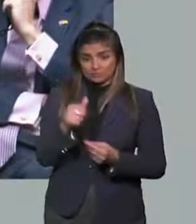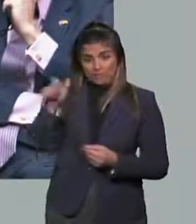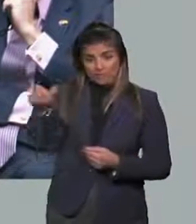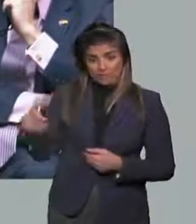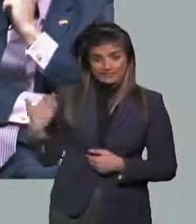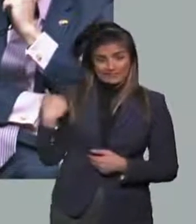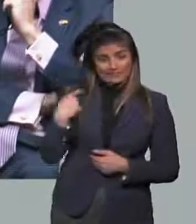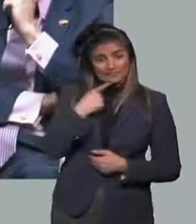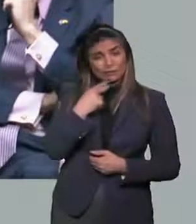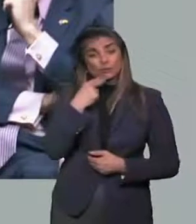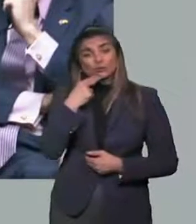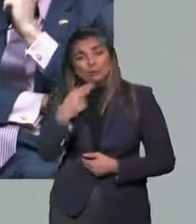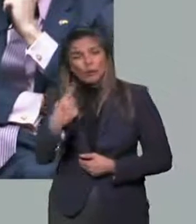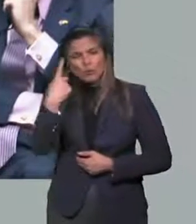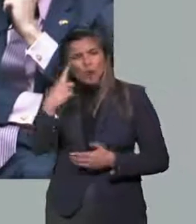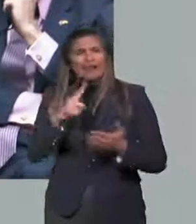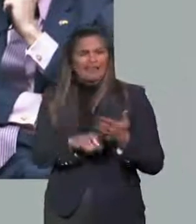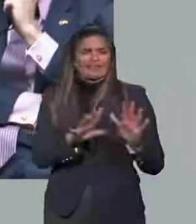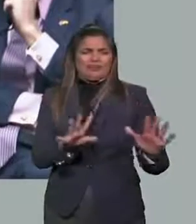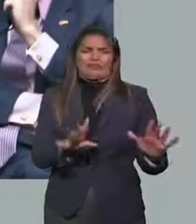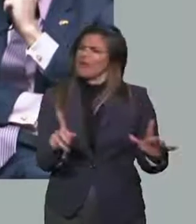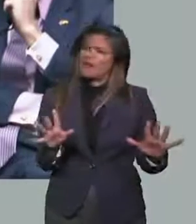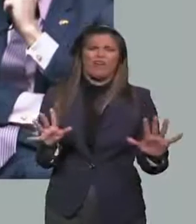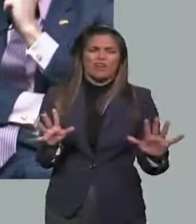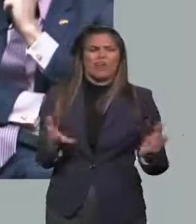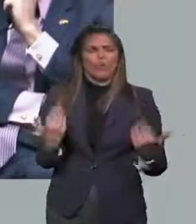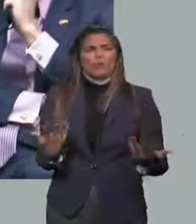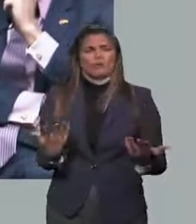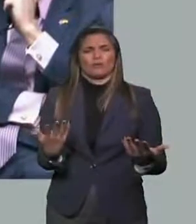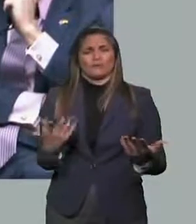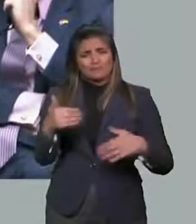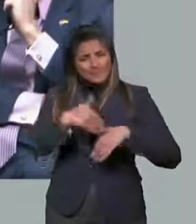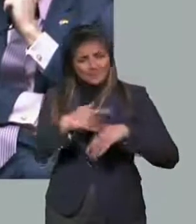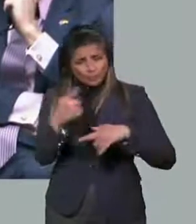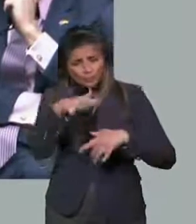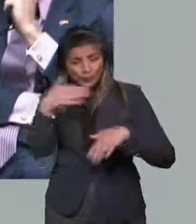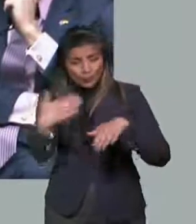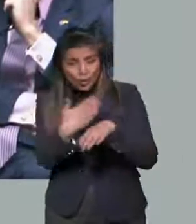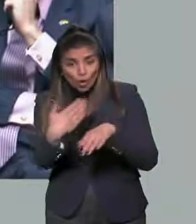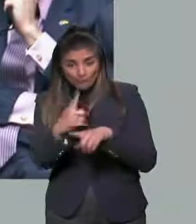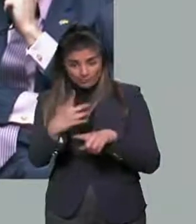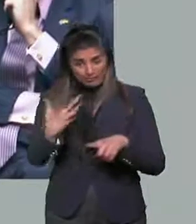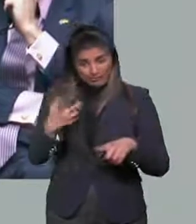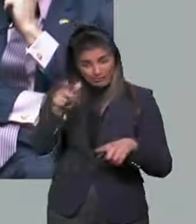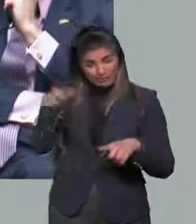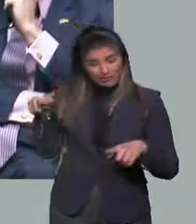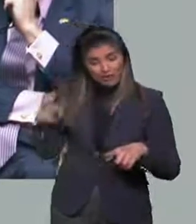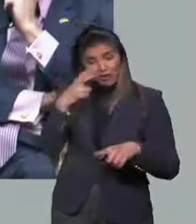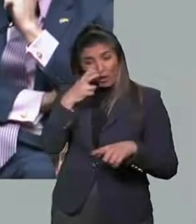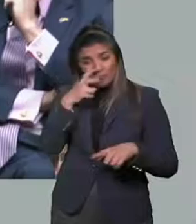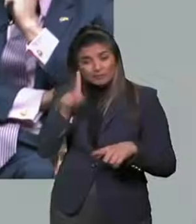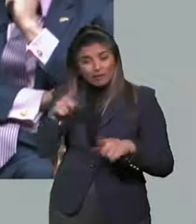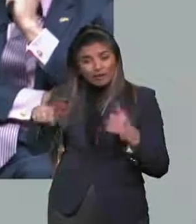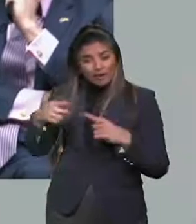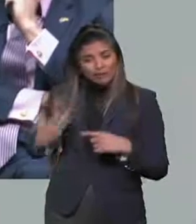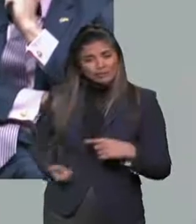quoted £2 a litre for heating oil. This not only affects working families, but pensioners in rural areas who are on a